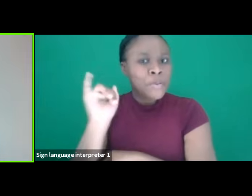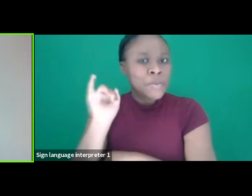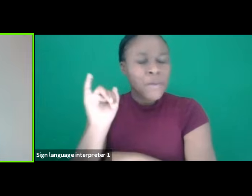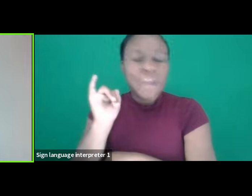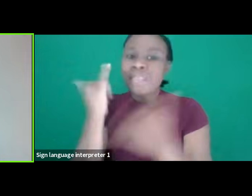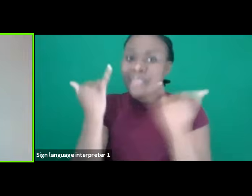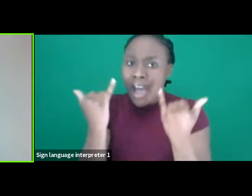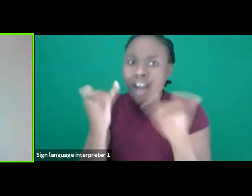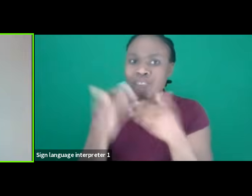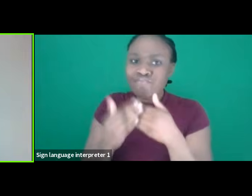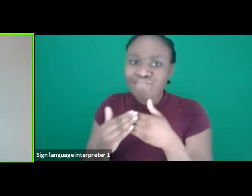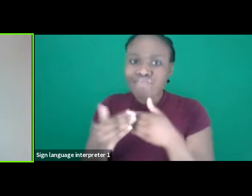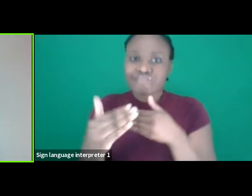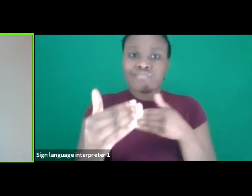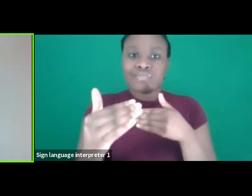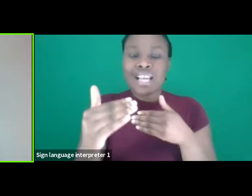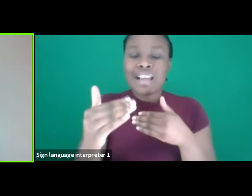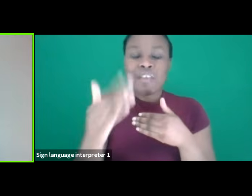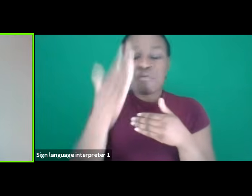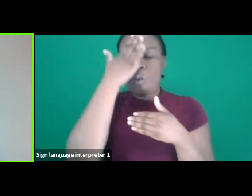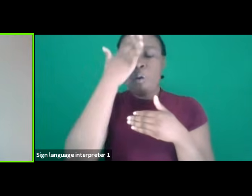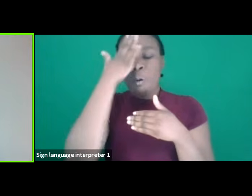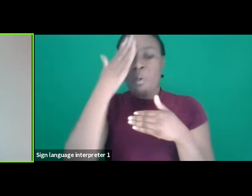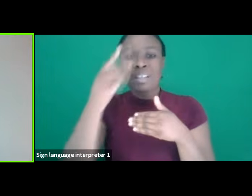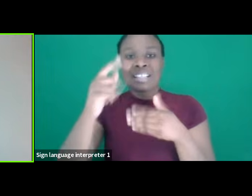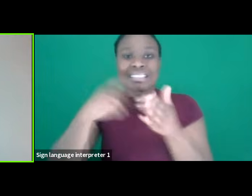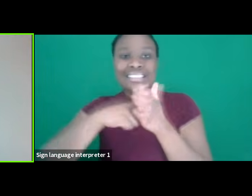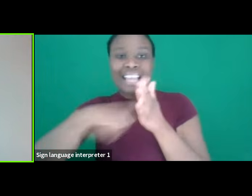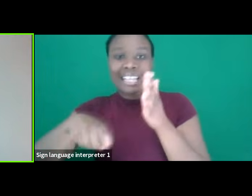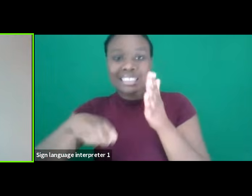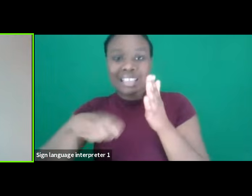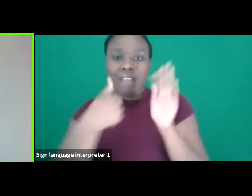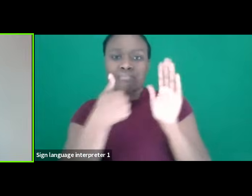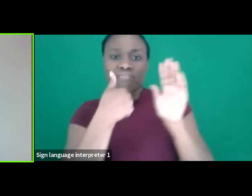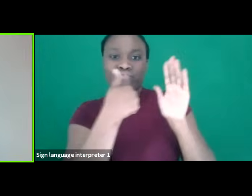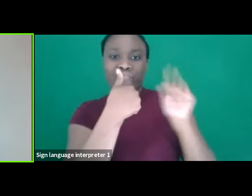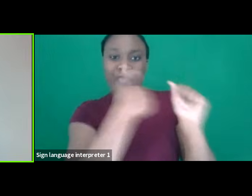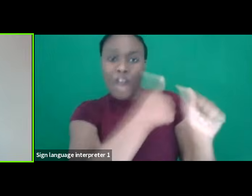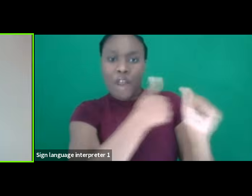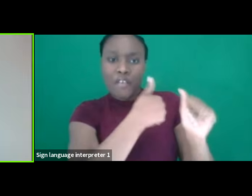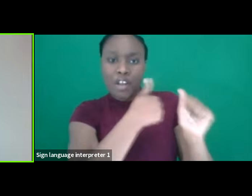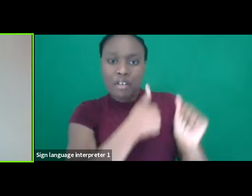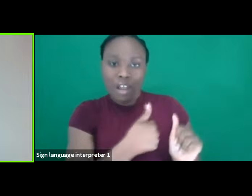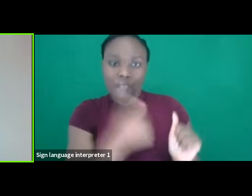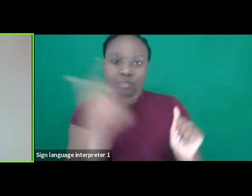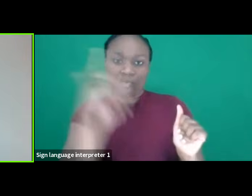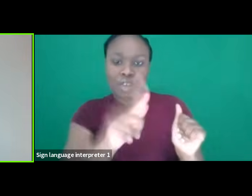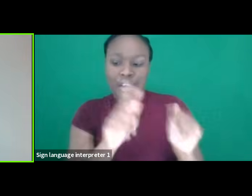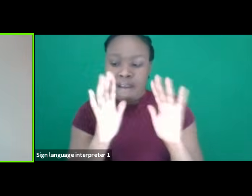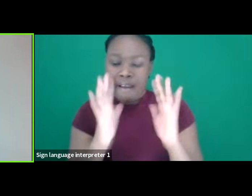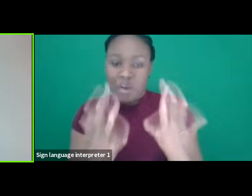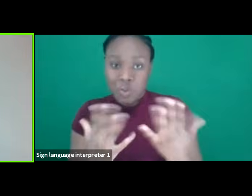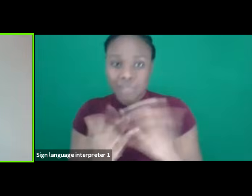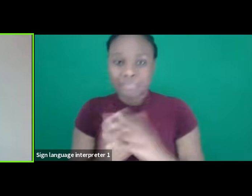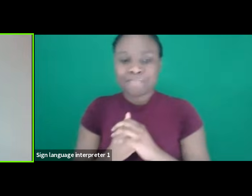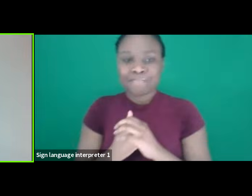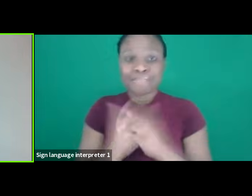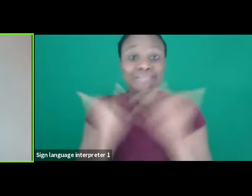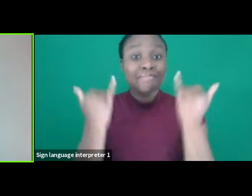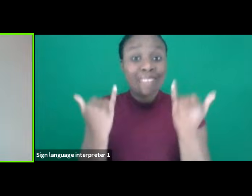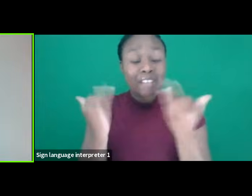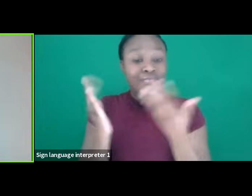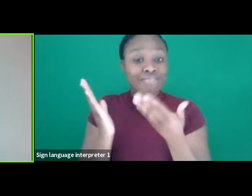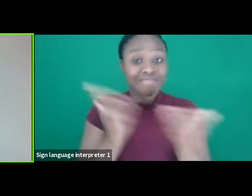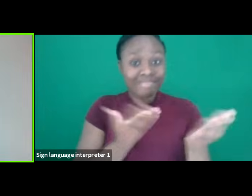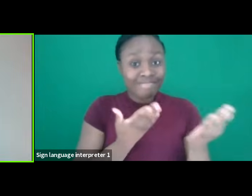easy for you to comply. Without further ado, I would like to introduce the Regional